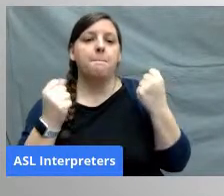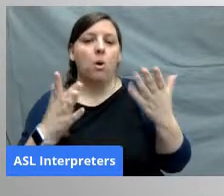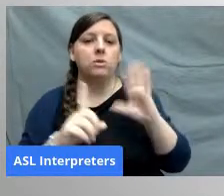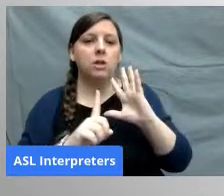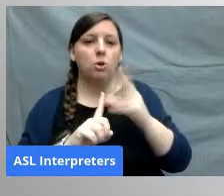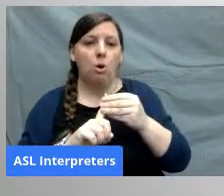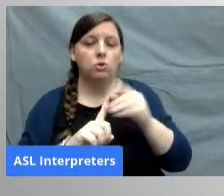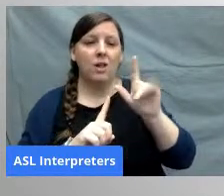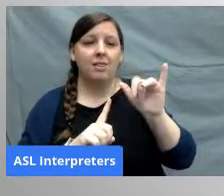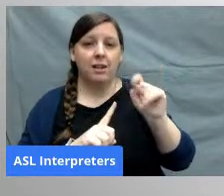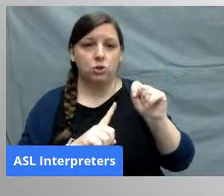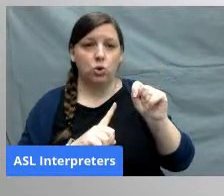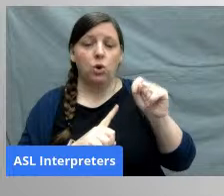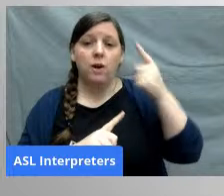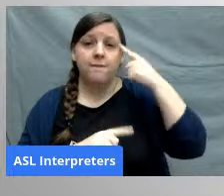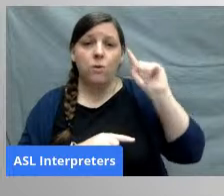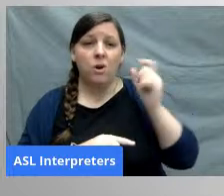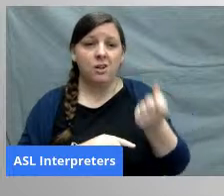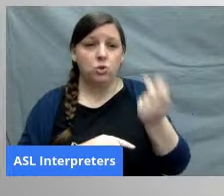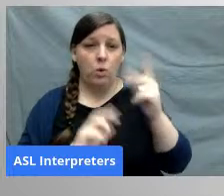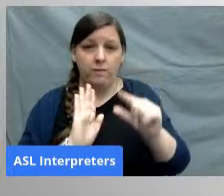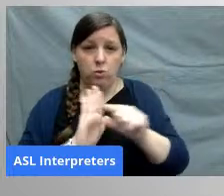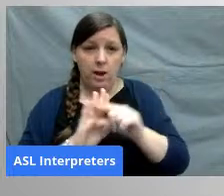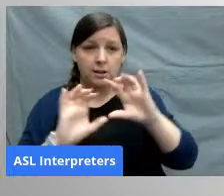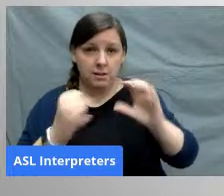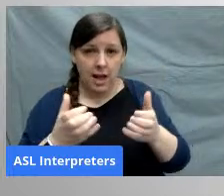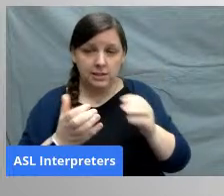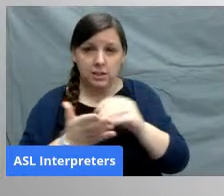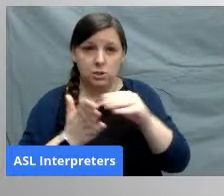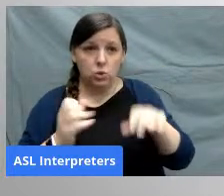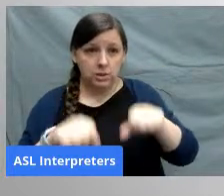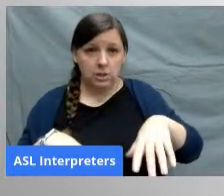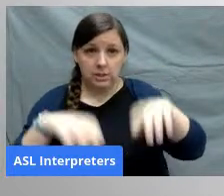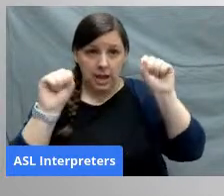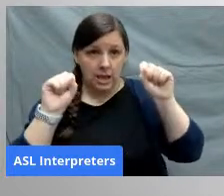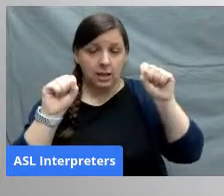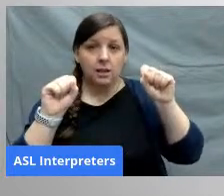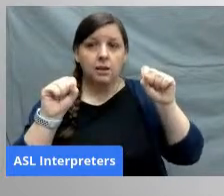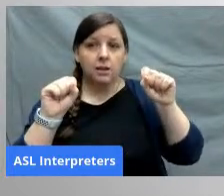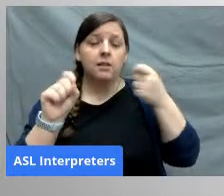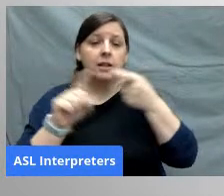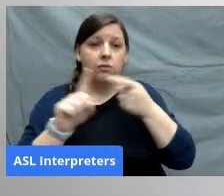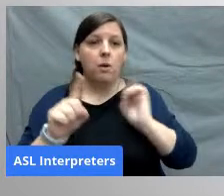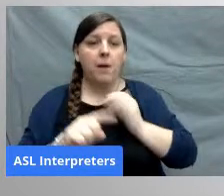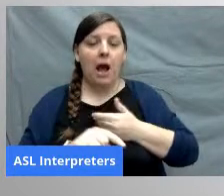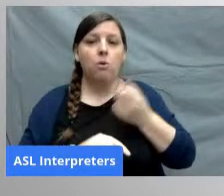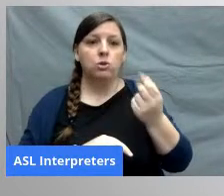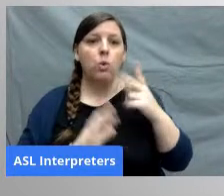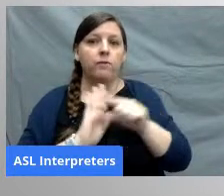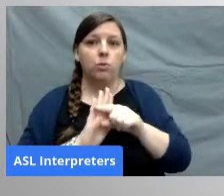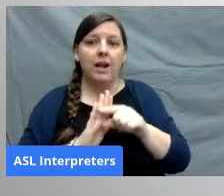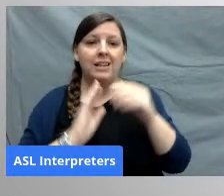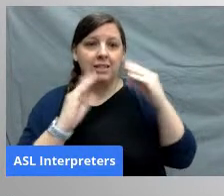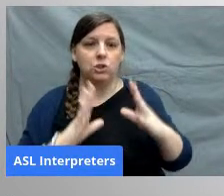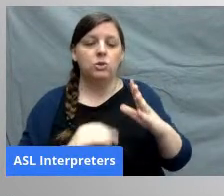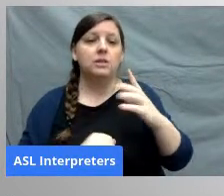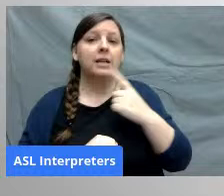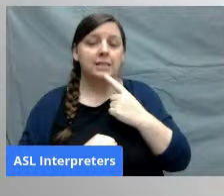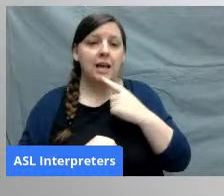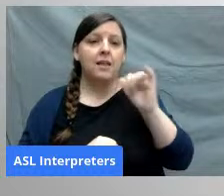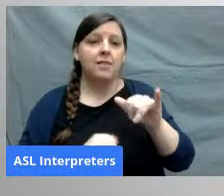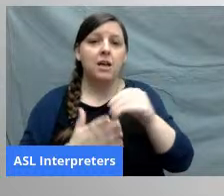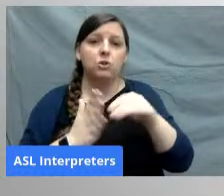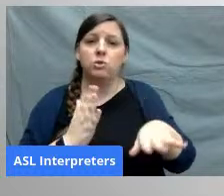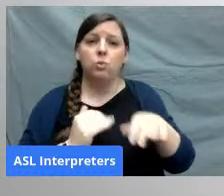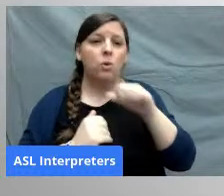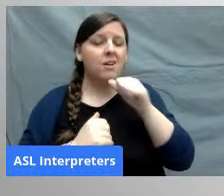that 12th grade course that students could take. That came from our 12th grade teachers saying that students were not